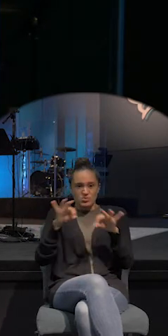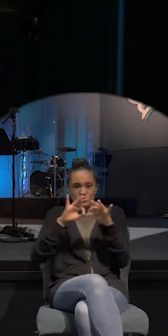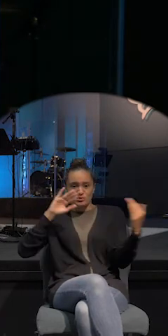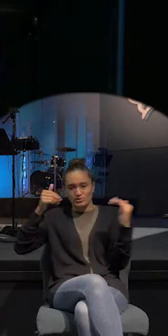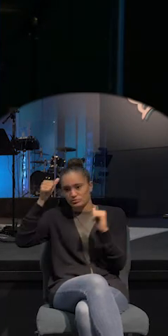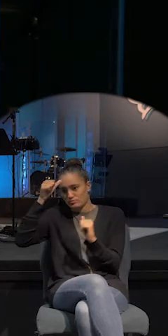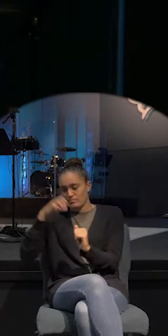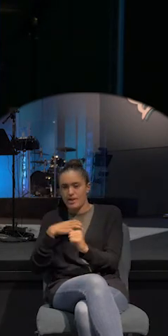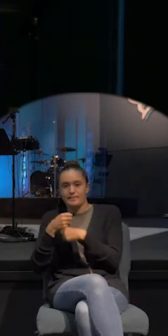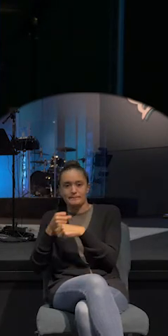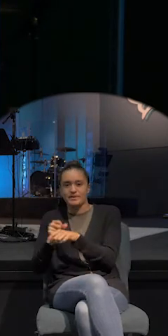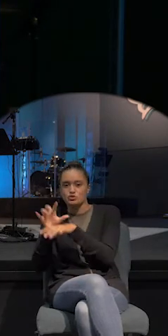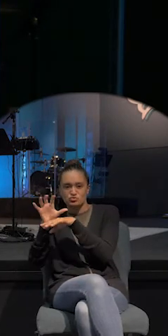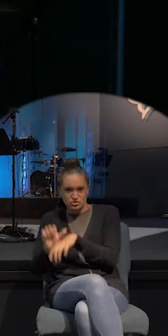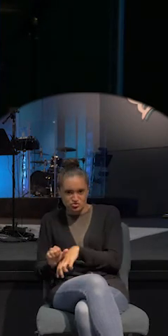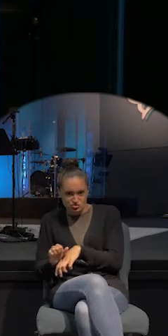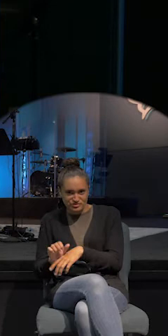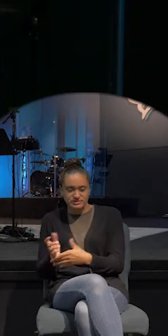man-made traditions.